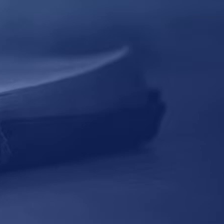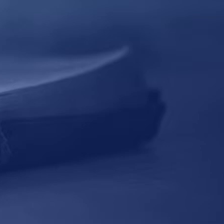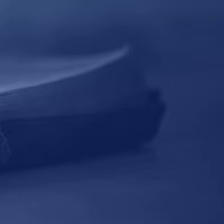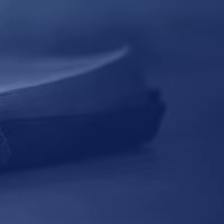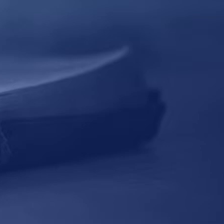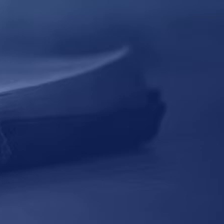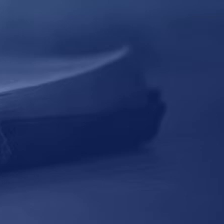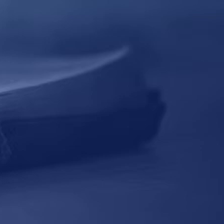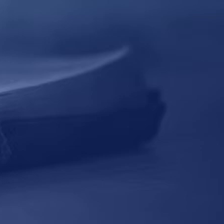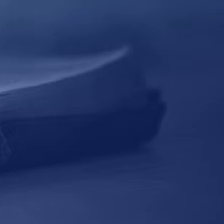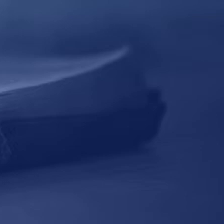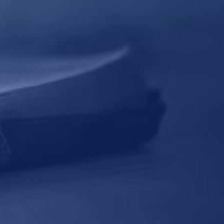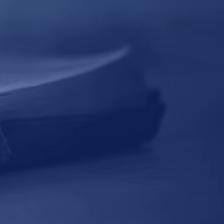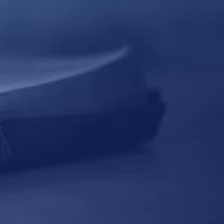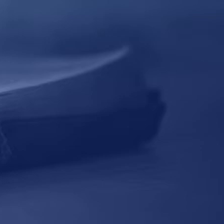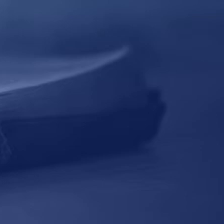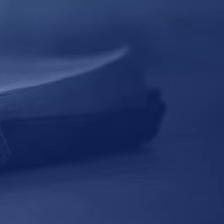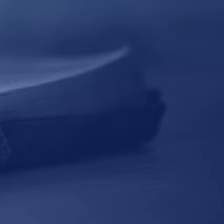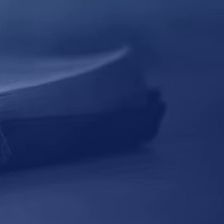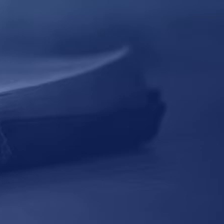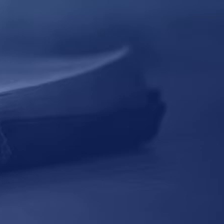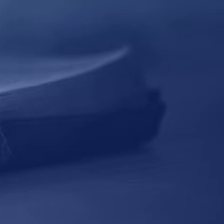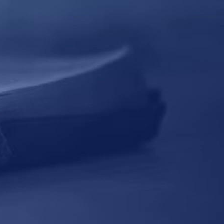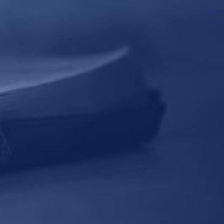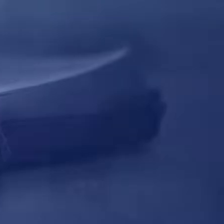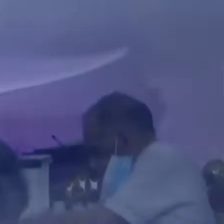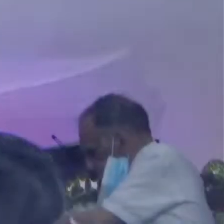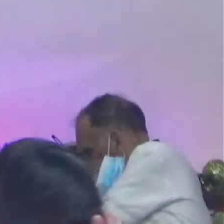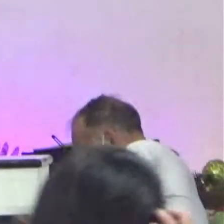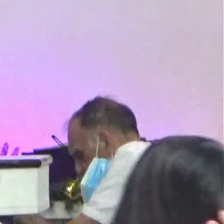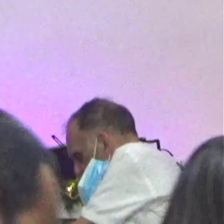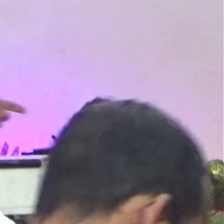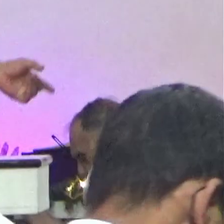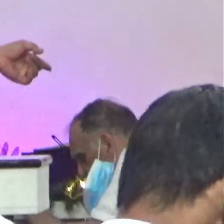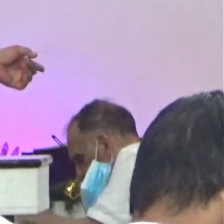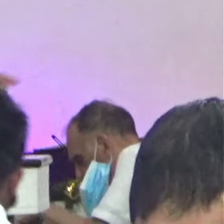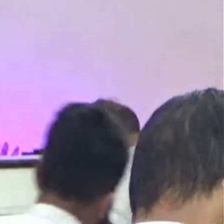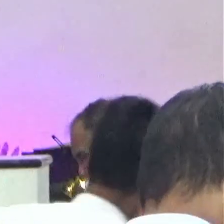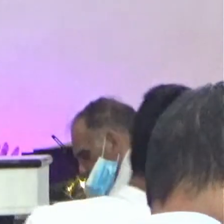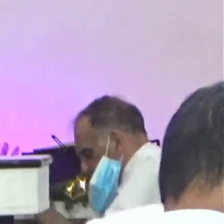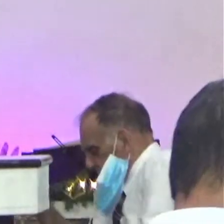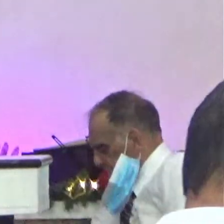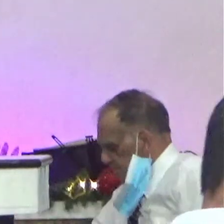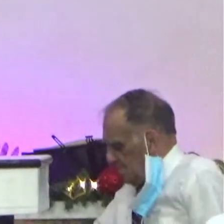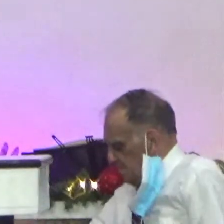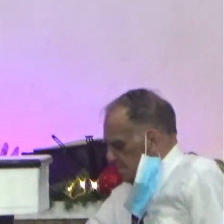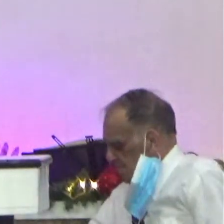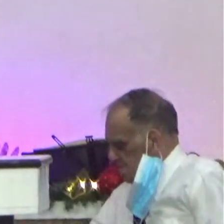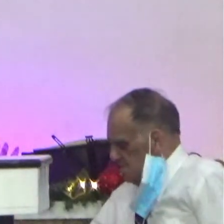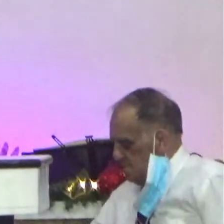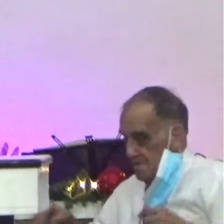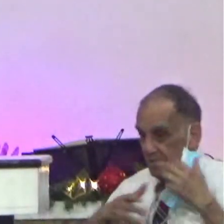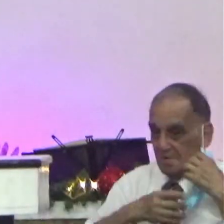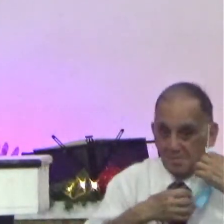Amen. Well, let's stand together and we're going to sing page number 15. Page number 15. Maybe get on the organ lang, palhog. We're going to sing I'm